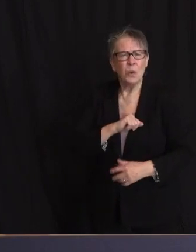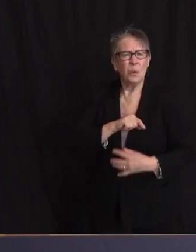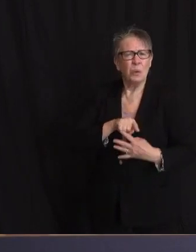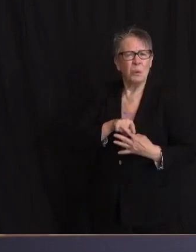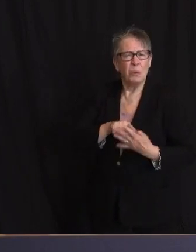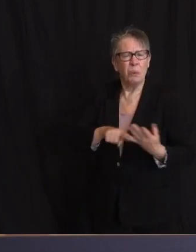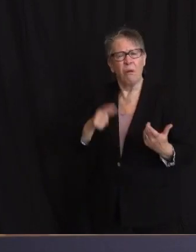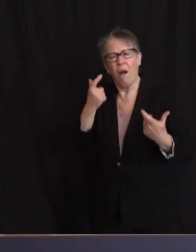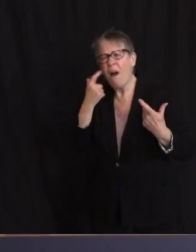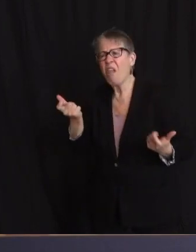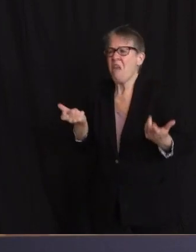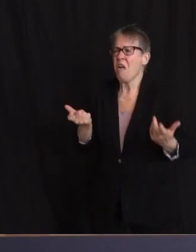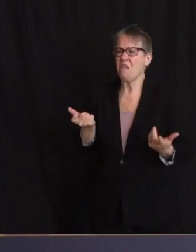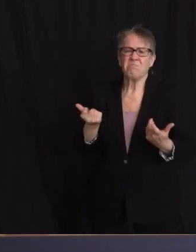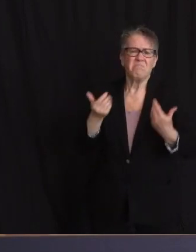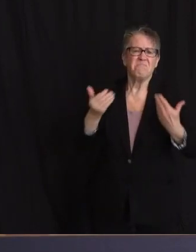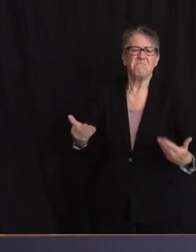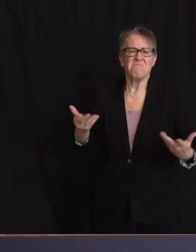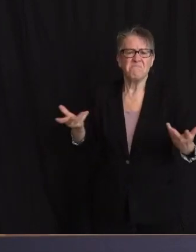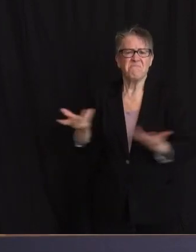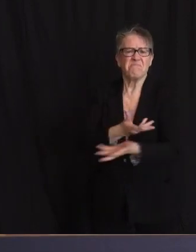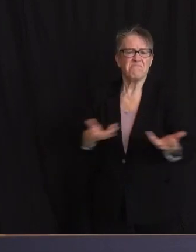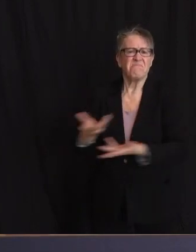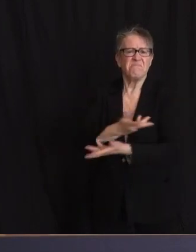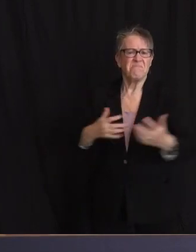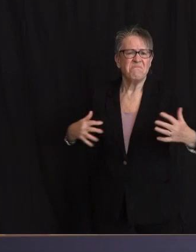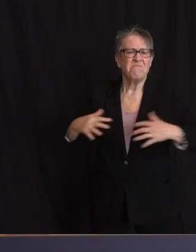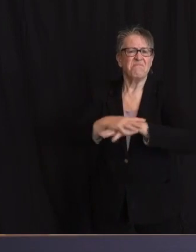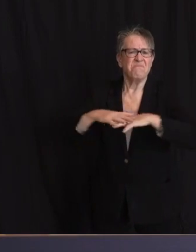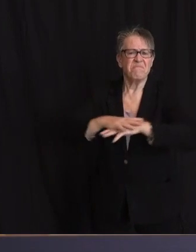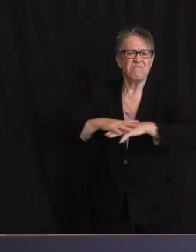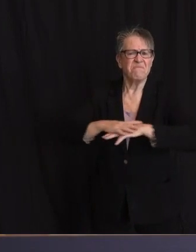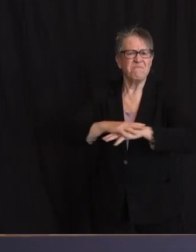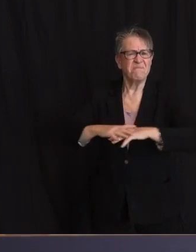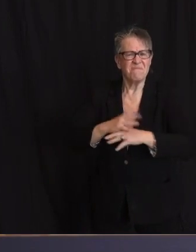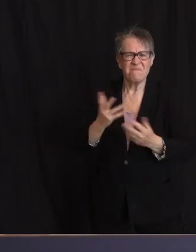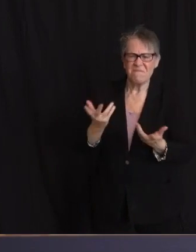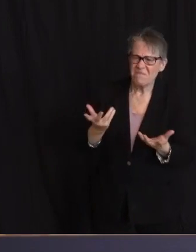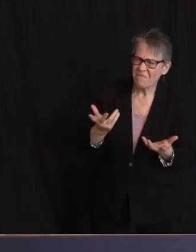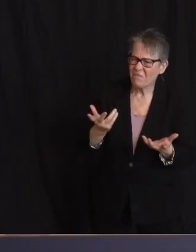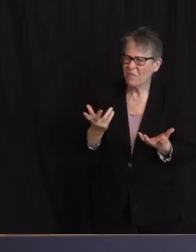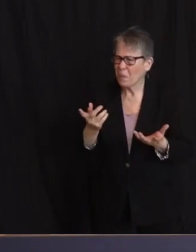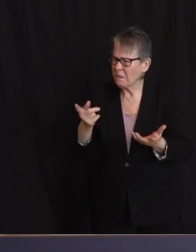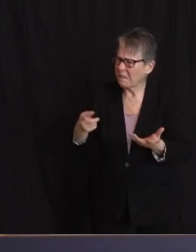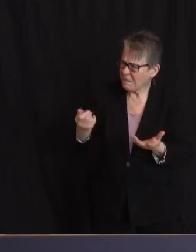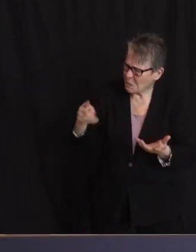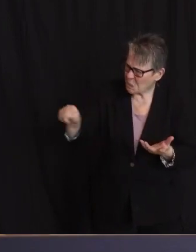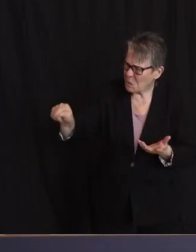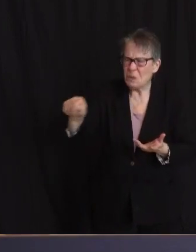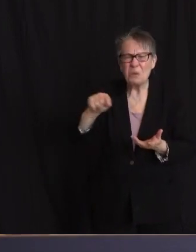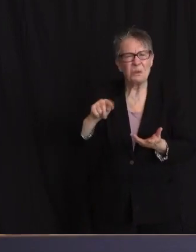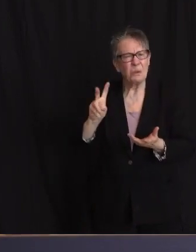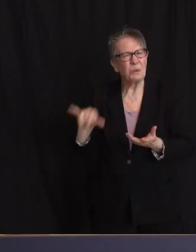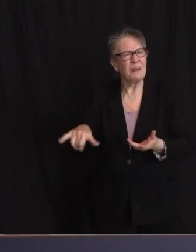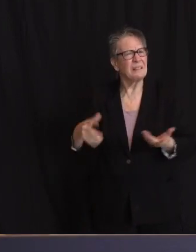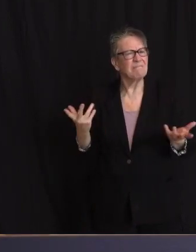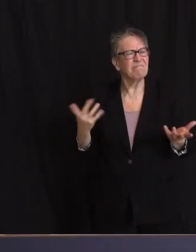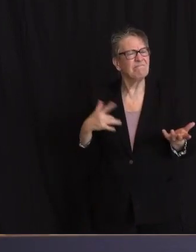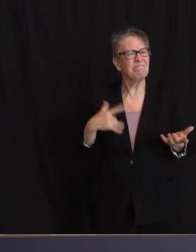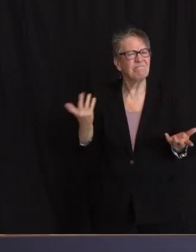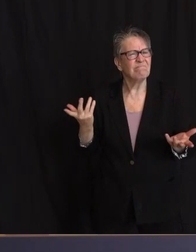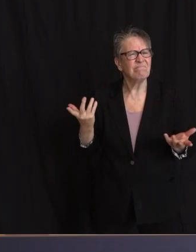I'm also concerned, I think we all are, about more benign behavior. My kid's 7